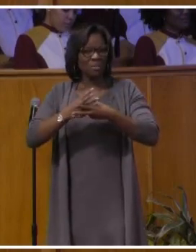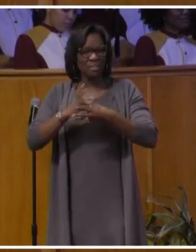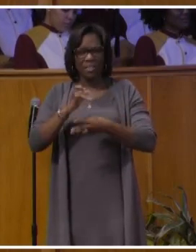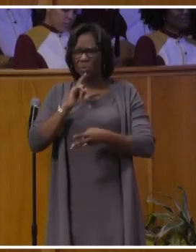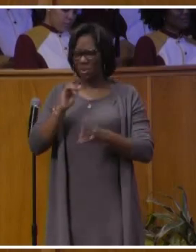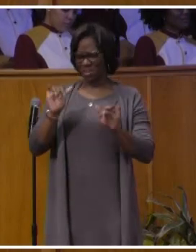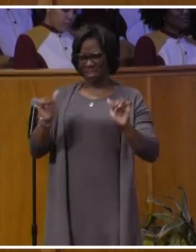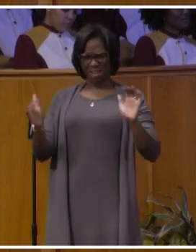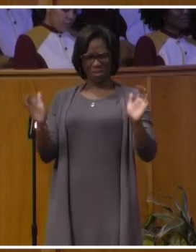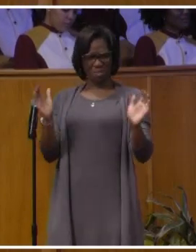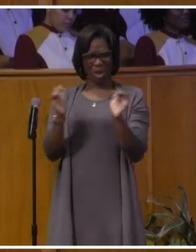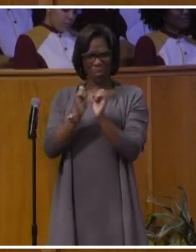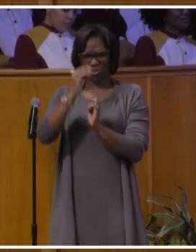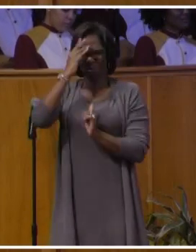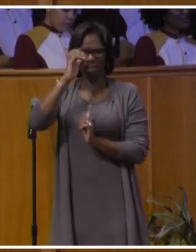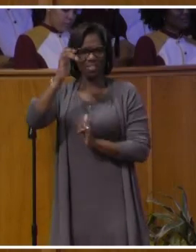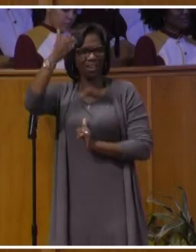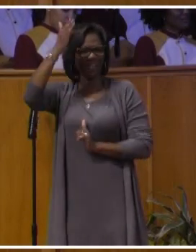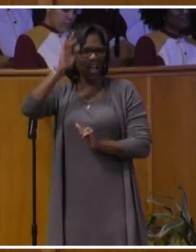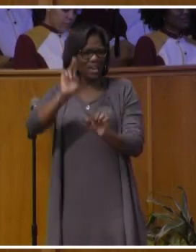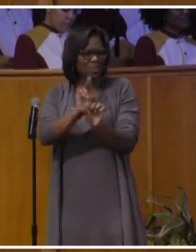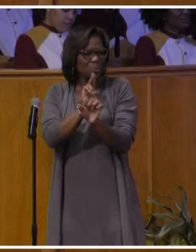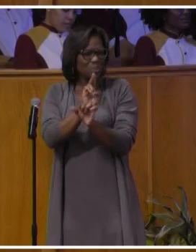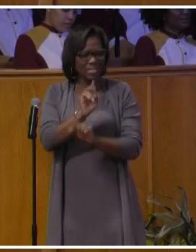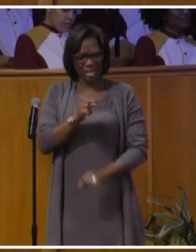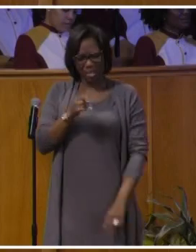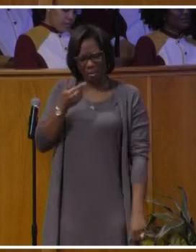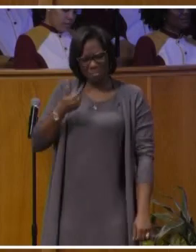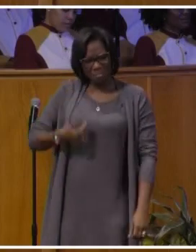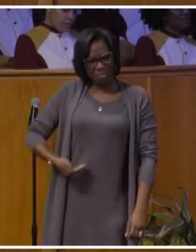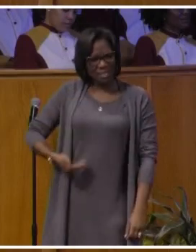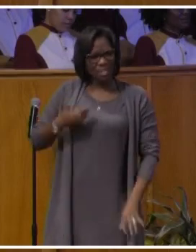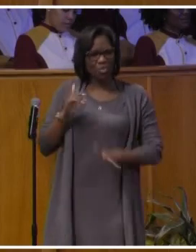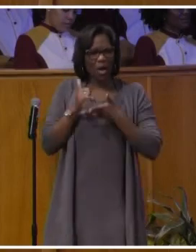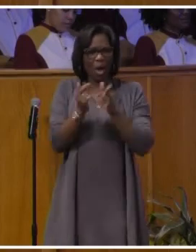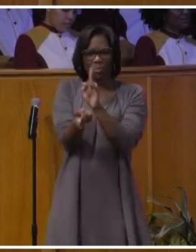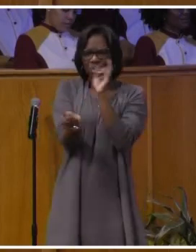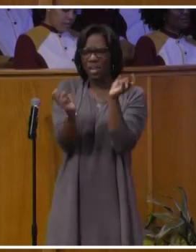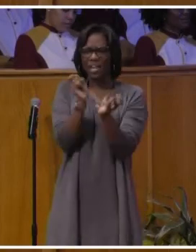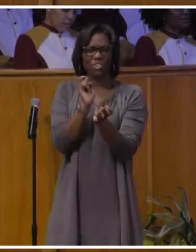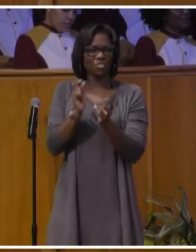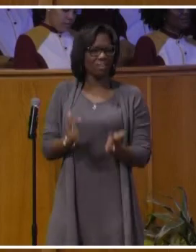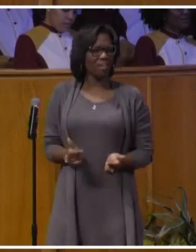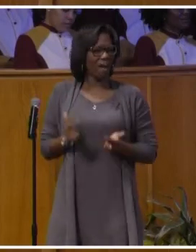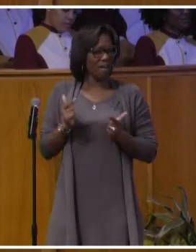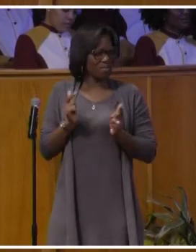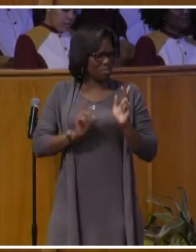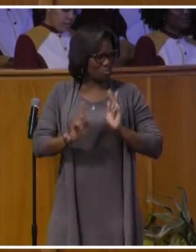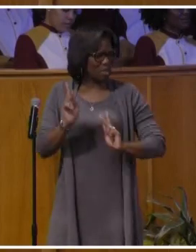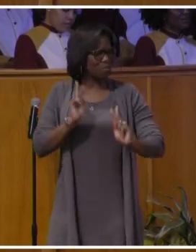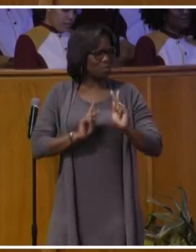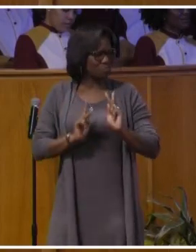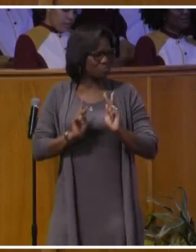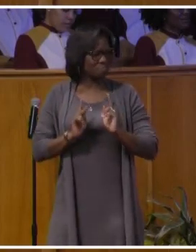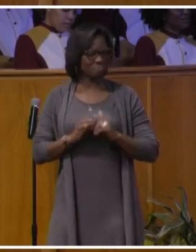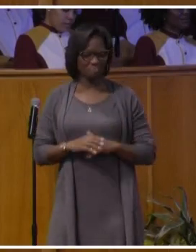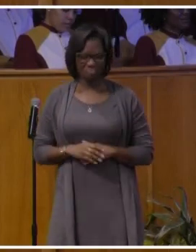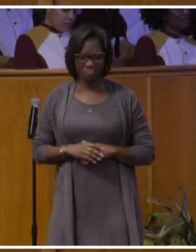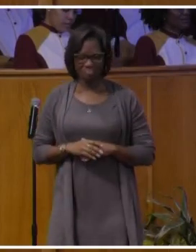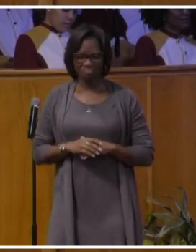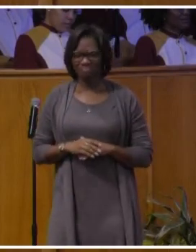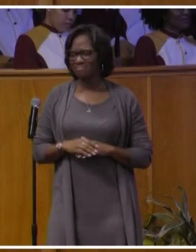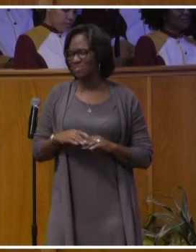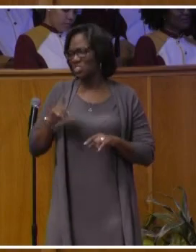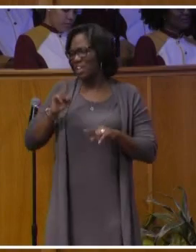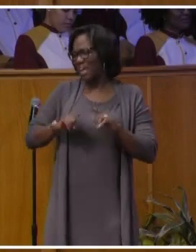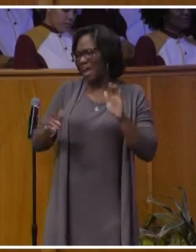really compares with knowing that God is using you to help transform people's lives. There's nothing